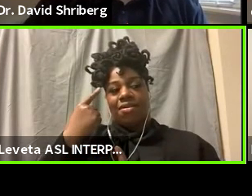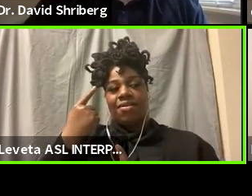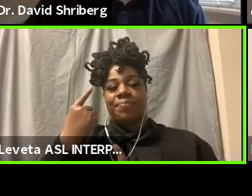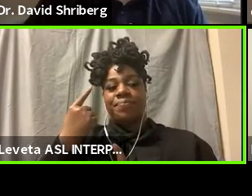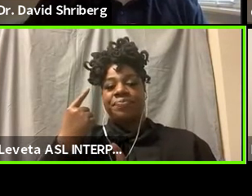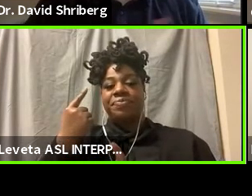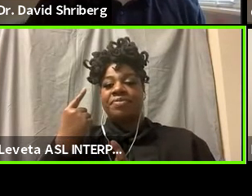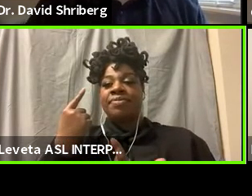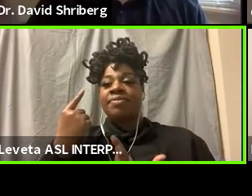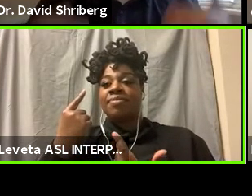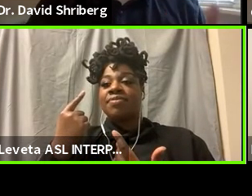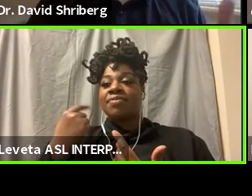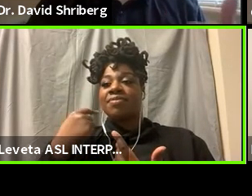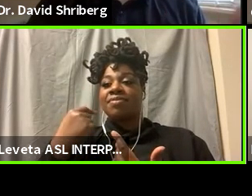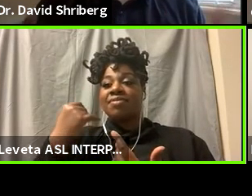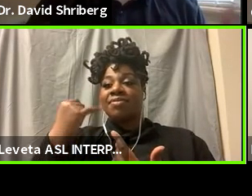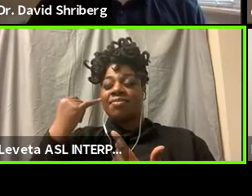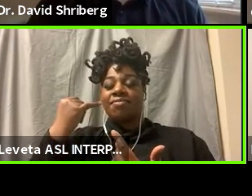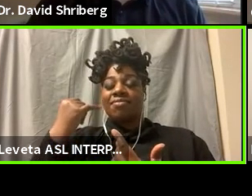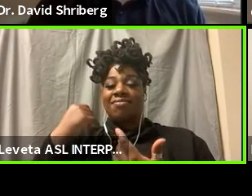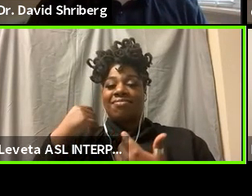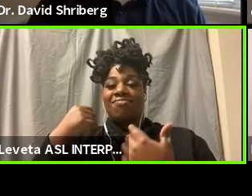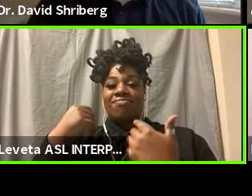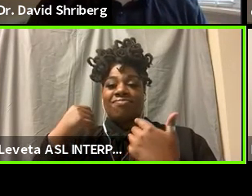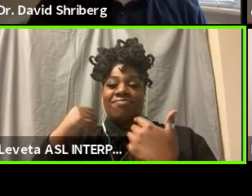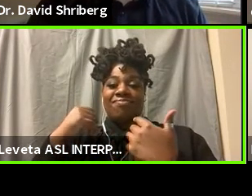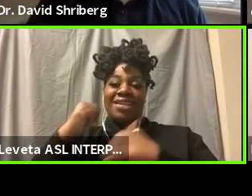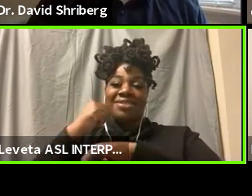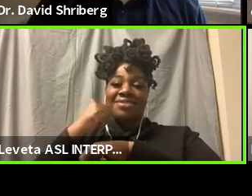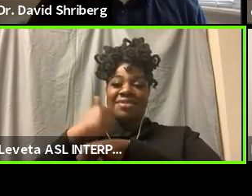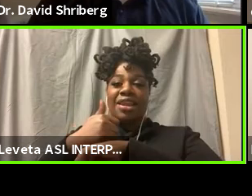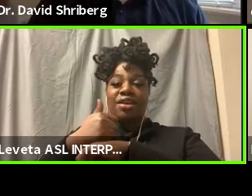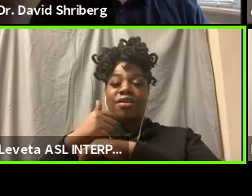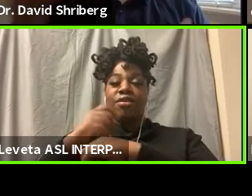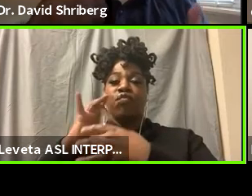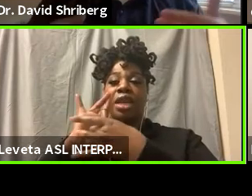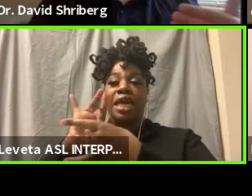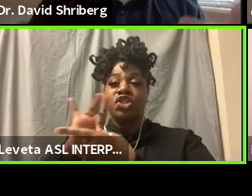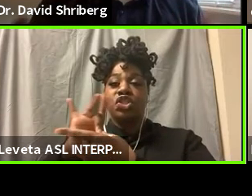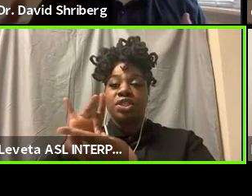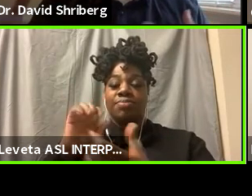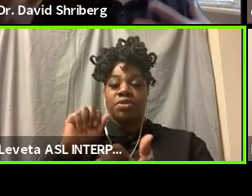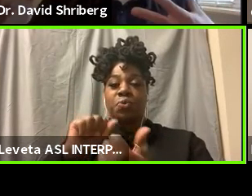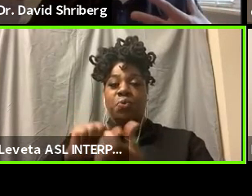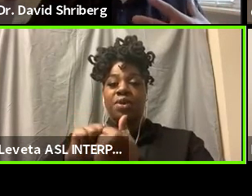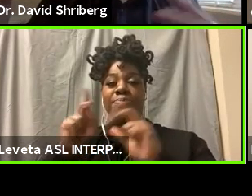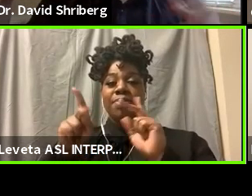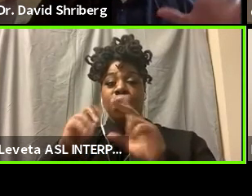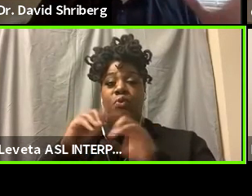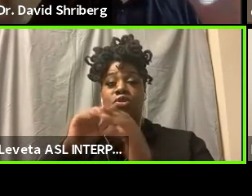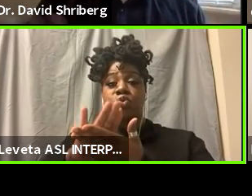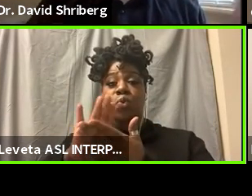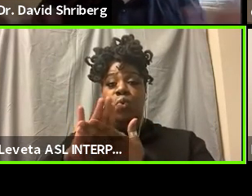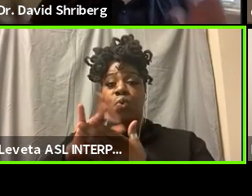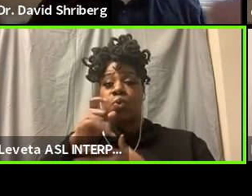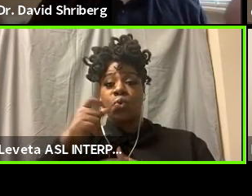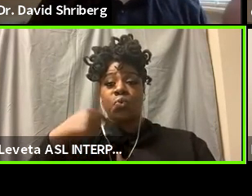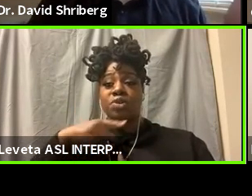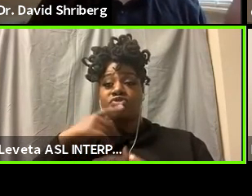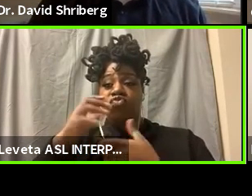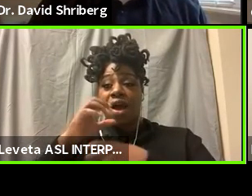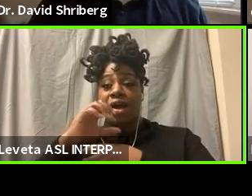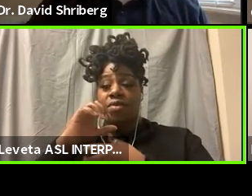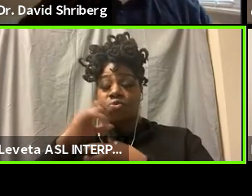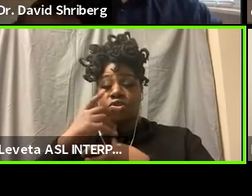forming relationships with people in the school that you trust and helping to kind of learn kind of, it shouldn't always be the role of